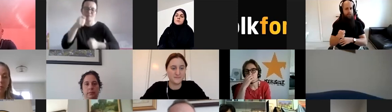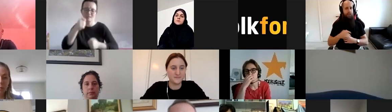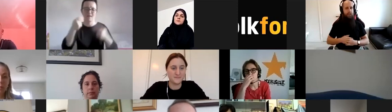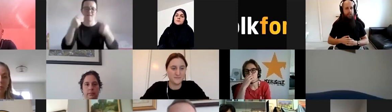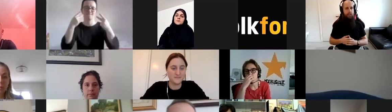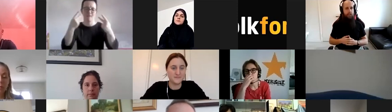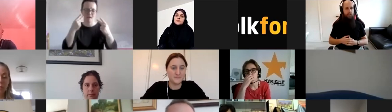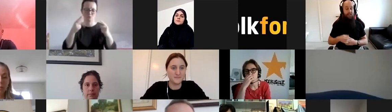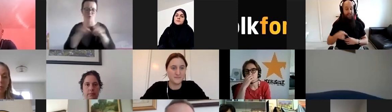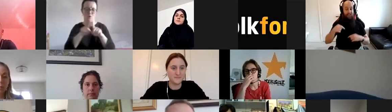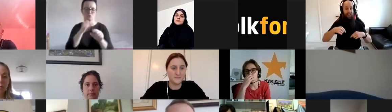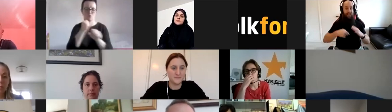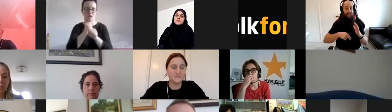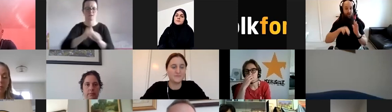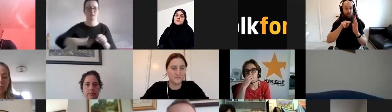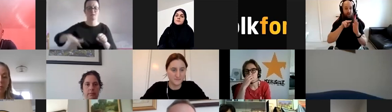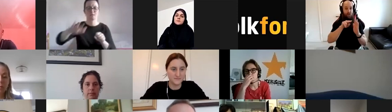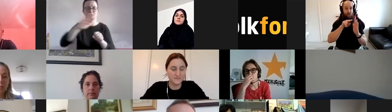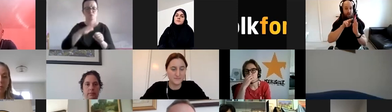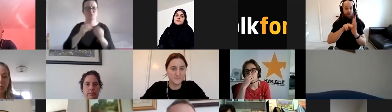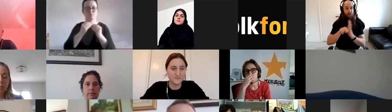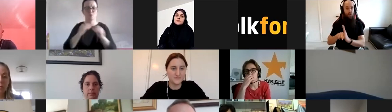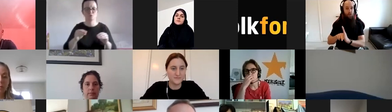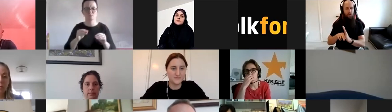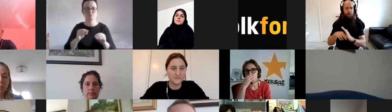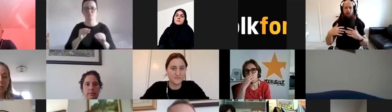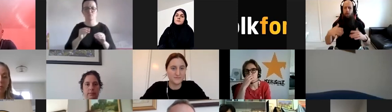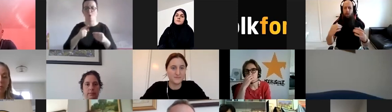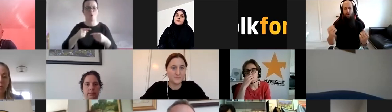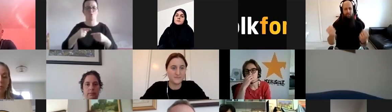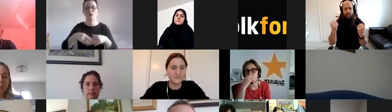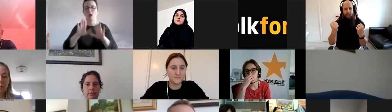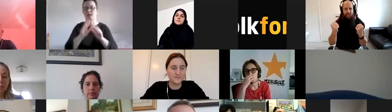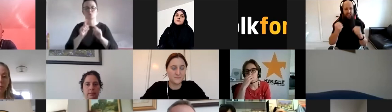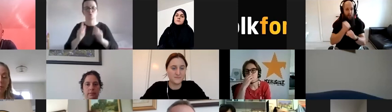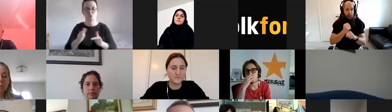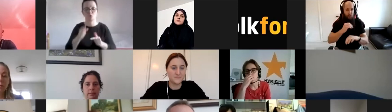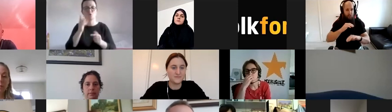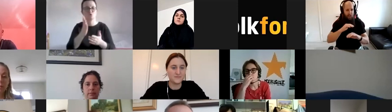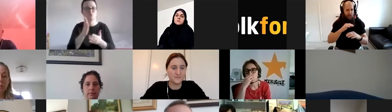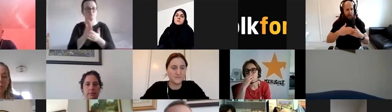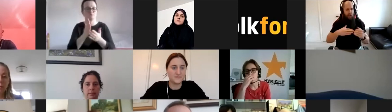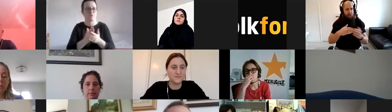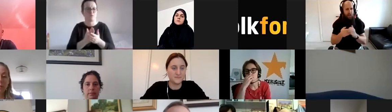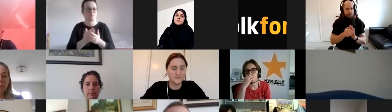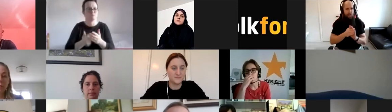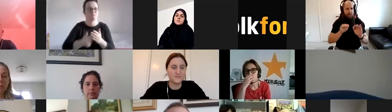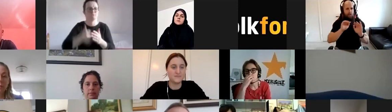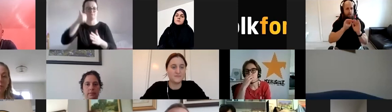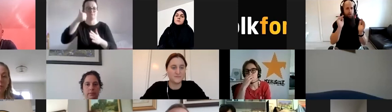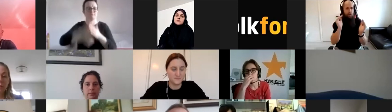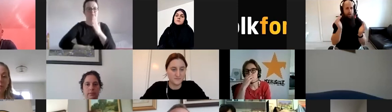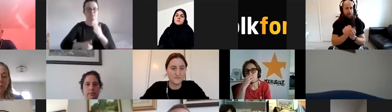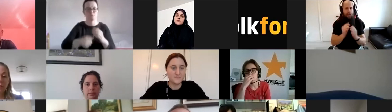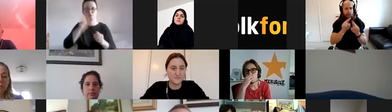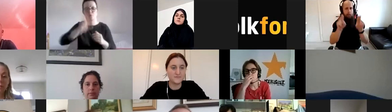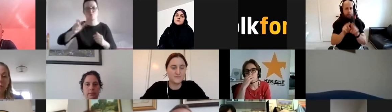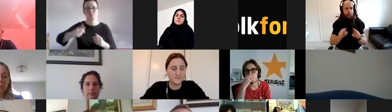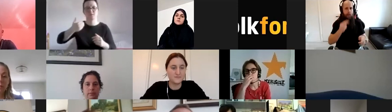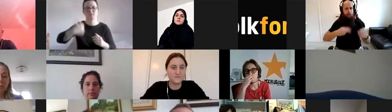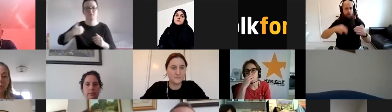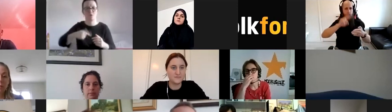This convention is very important, and this work on global international agreements on disarmament, because this